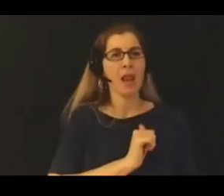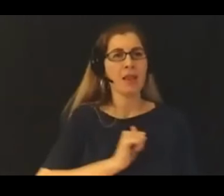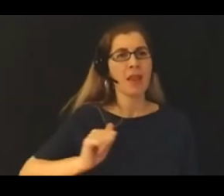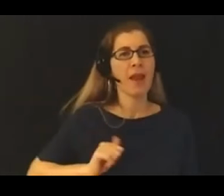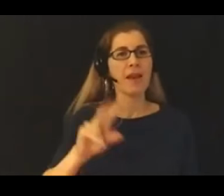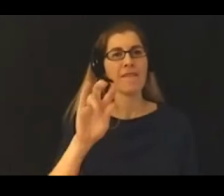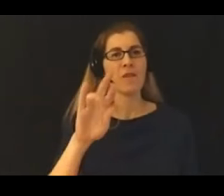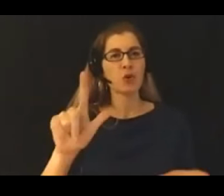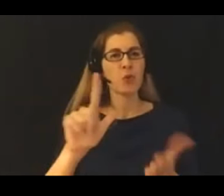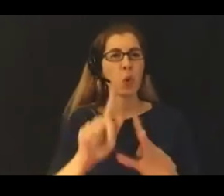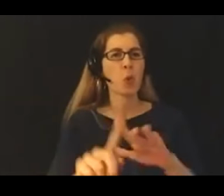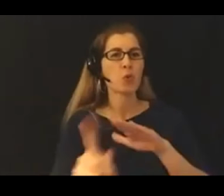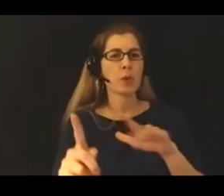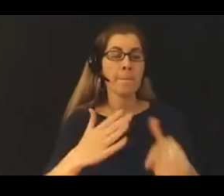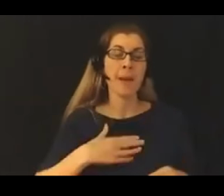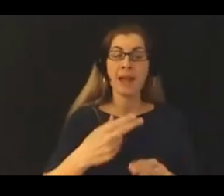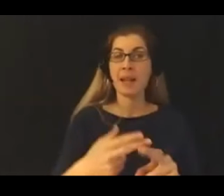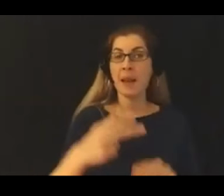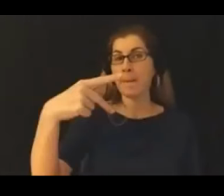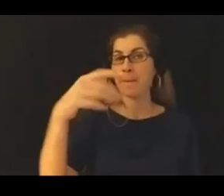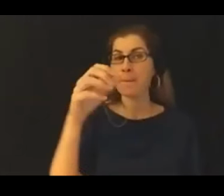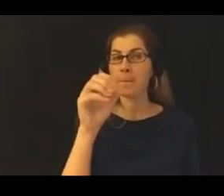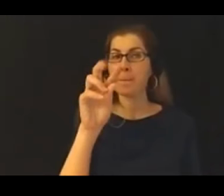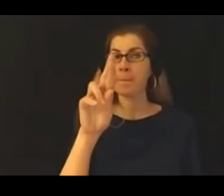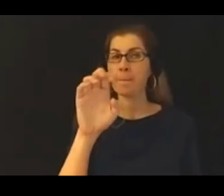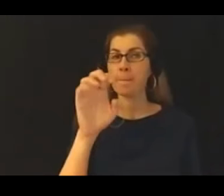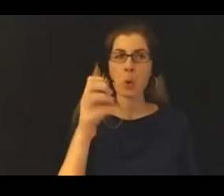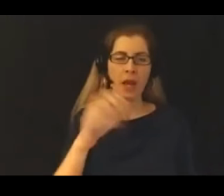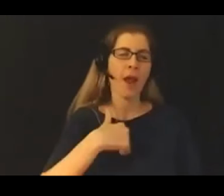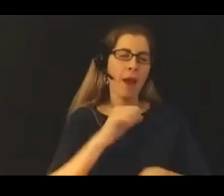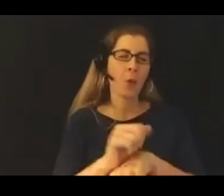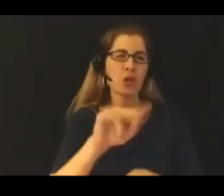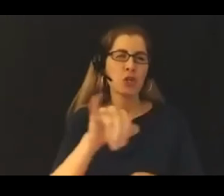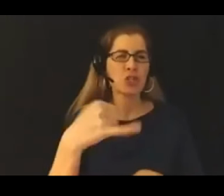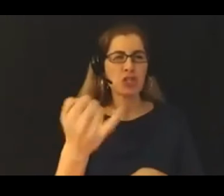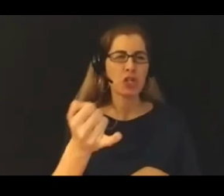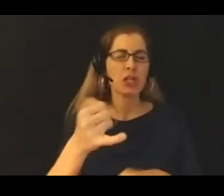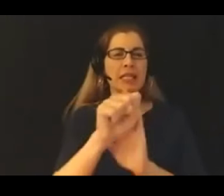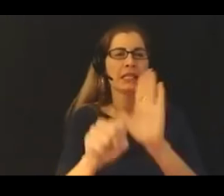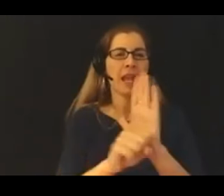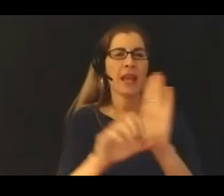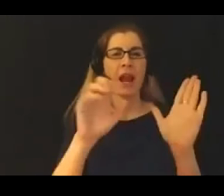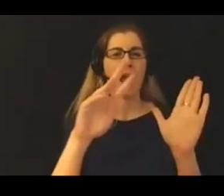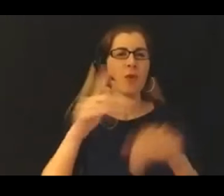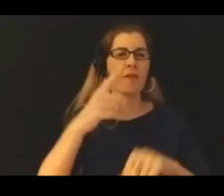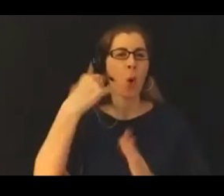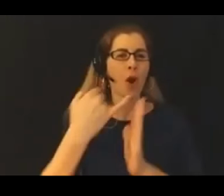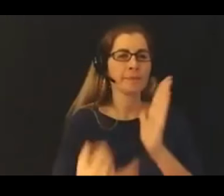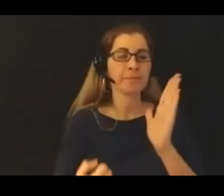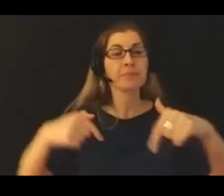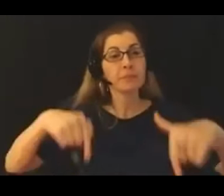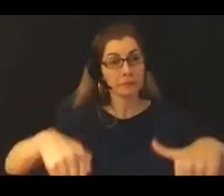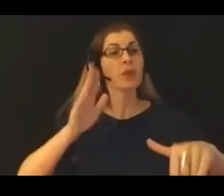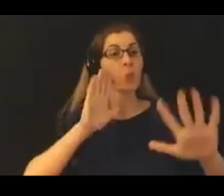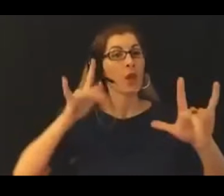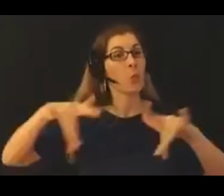Virtual Retreat. My name is Portia Hardy, and I work at the New Jersey State Council on the Arts. The session will be recorded and